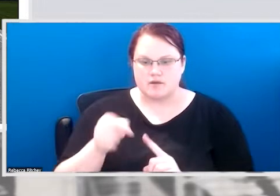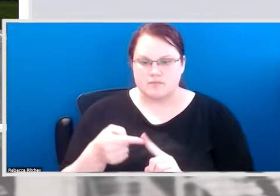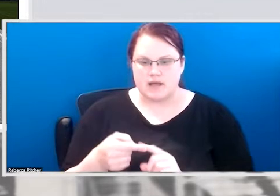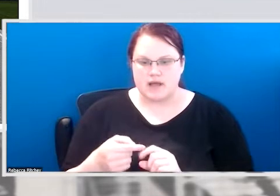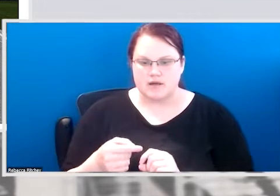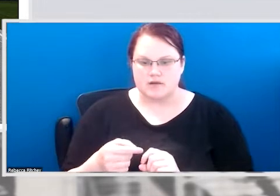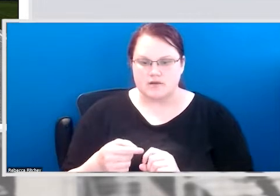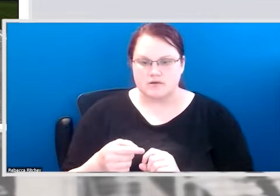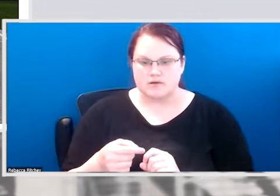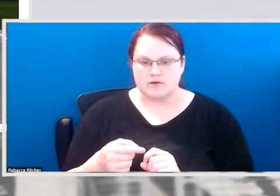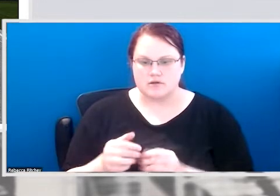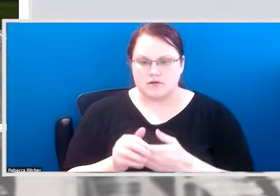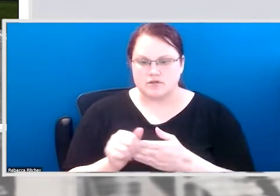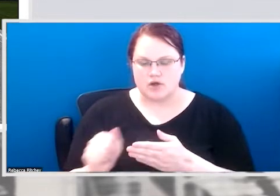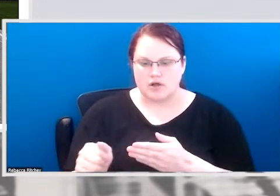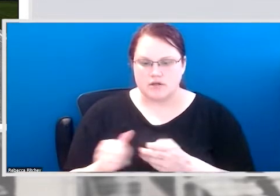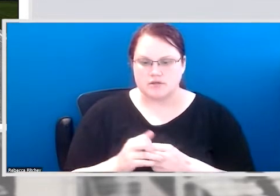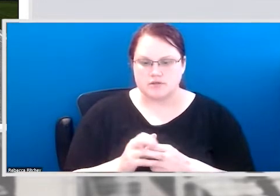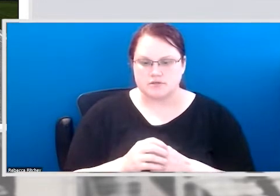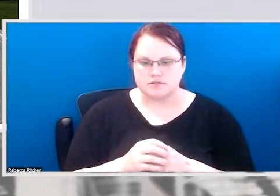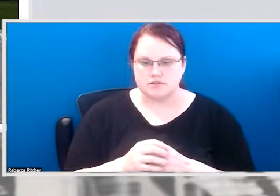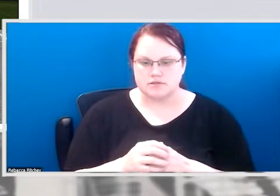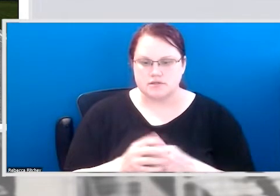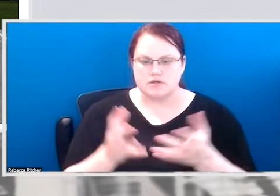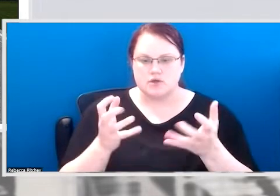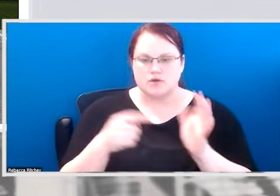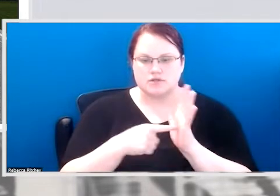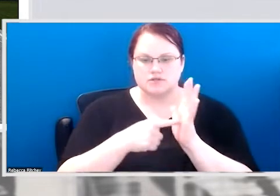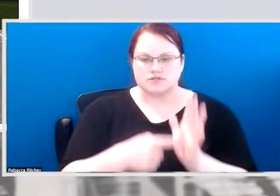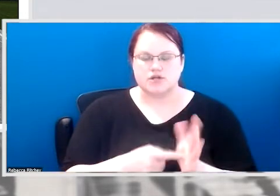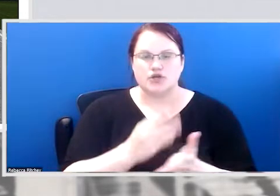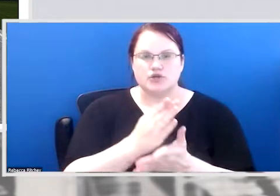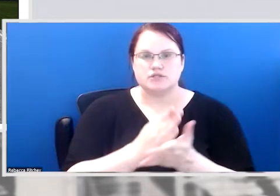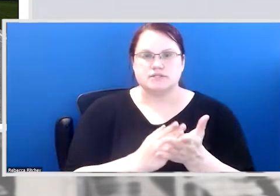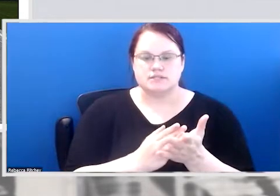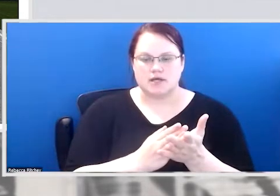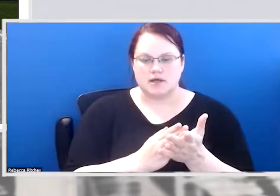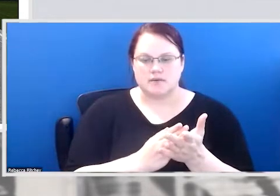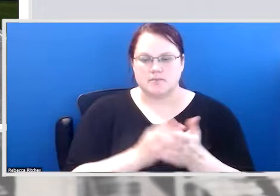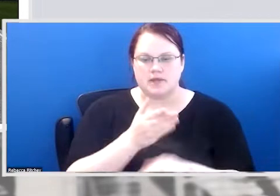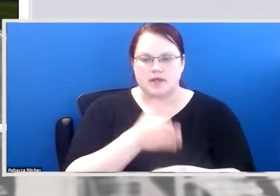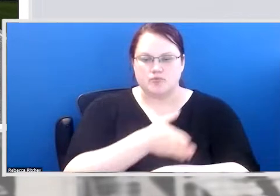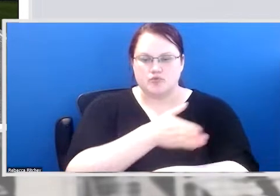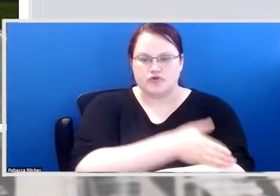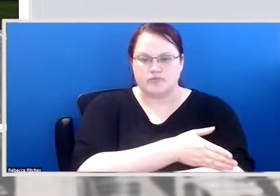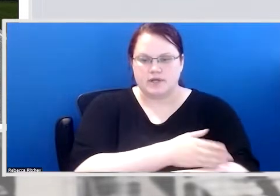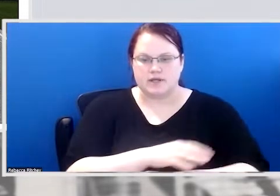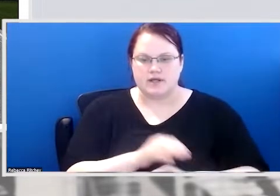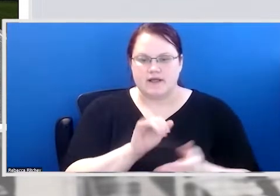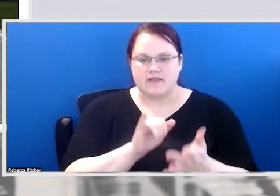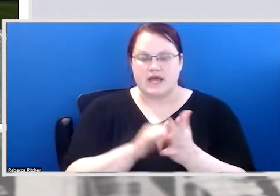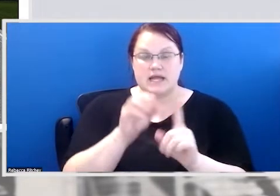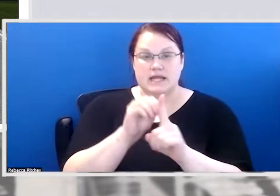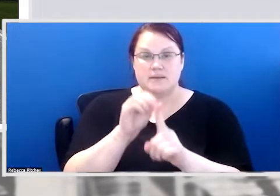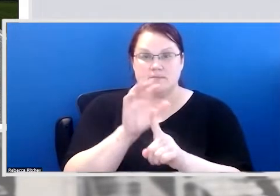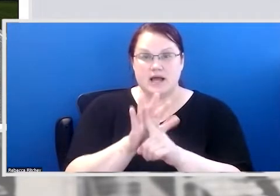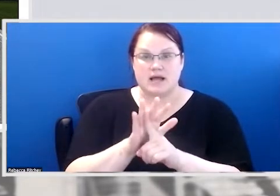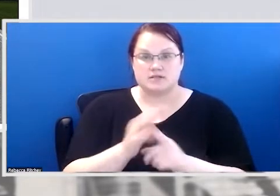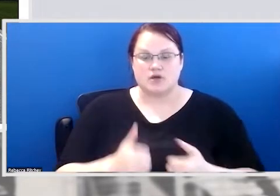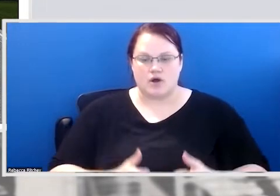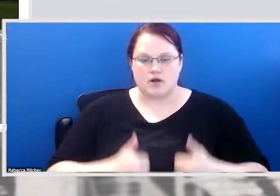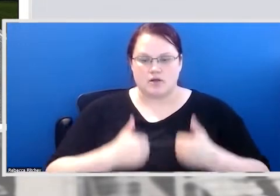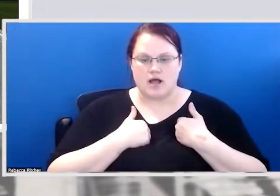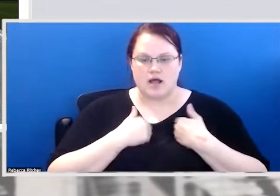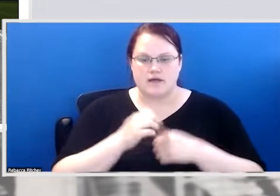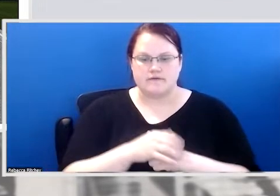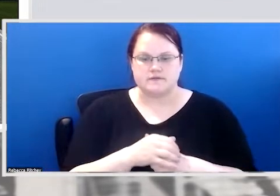capital dollars, I just wanted to showcase some of the really exciting capital improvements that DPW has done that impacts our lives directly. I